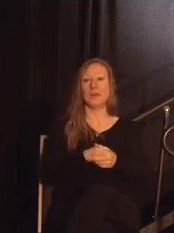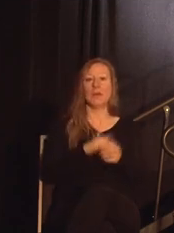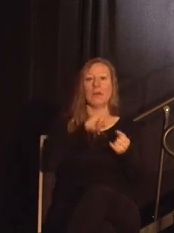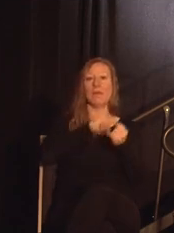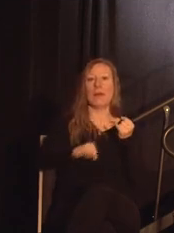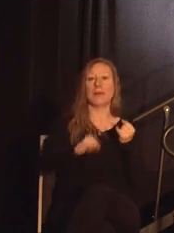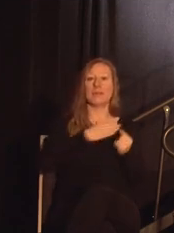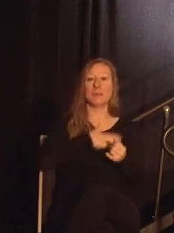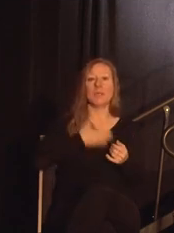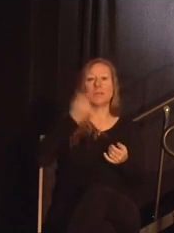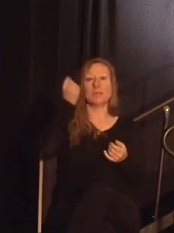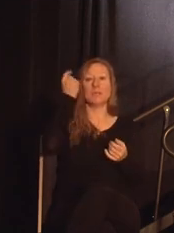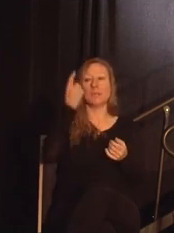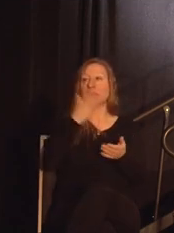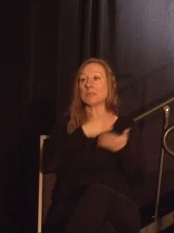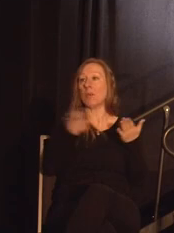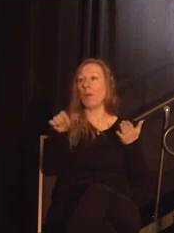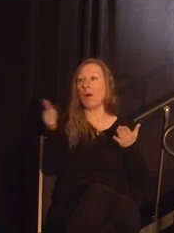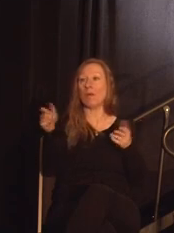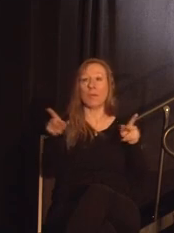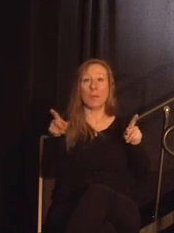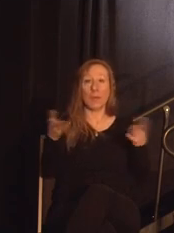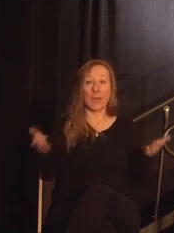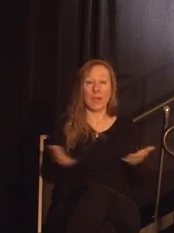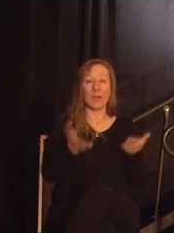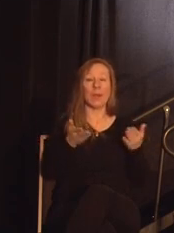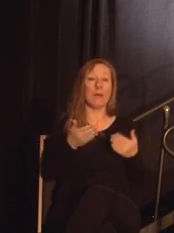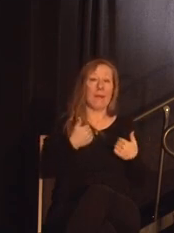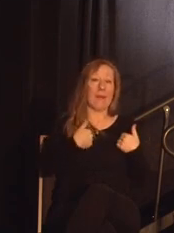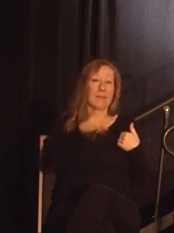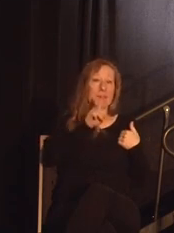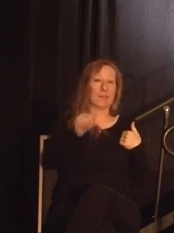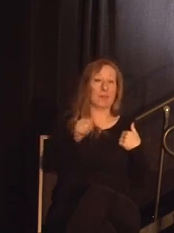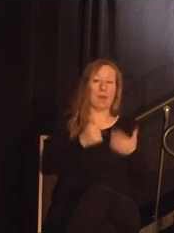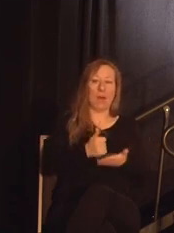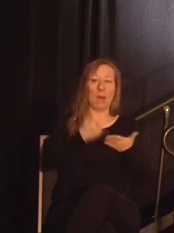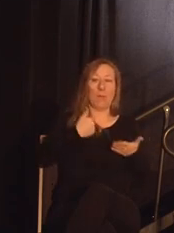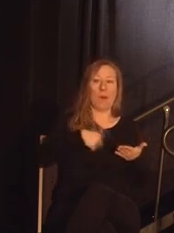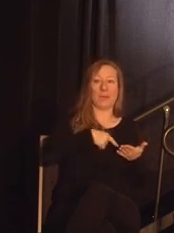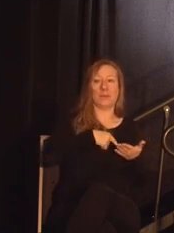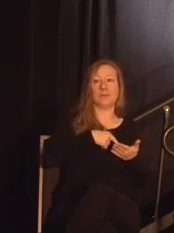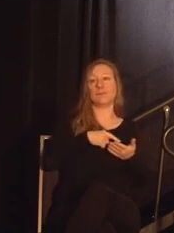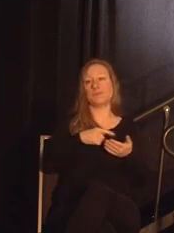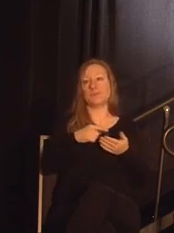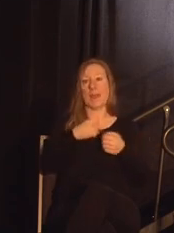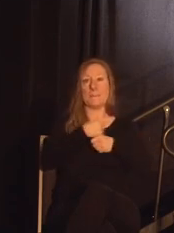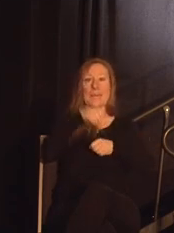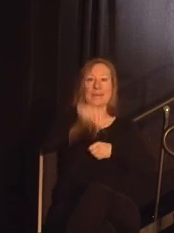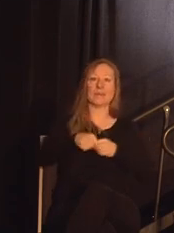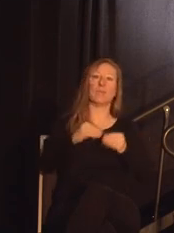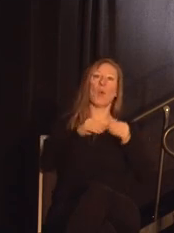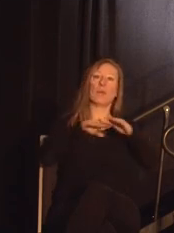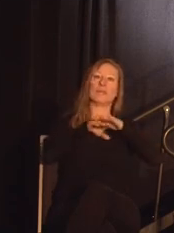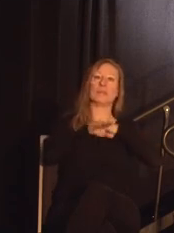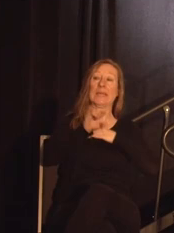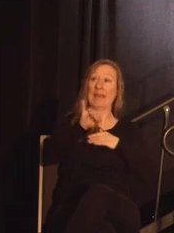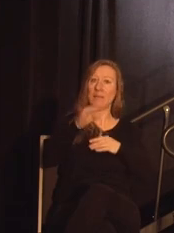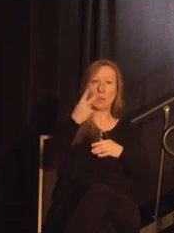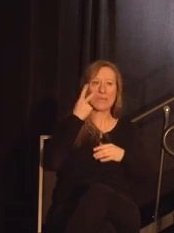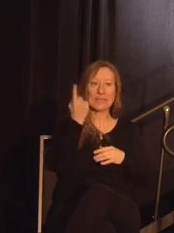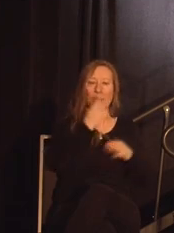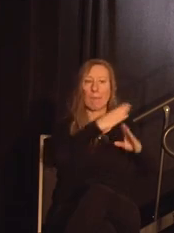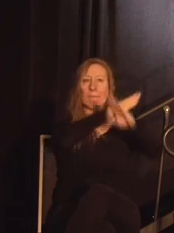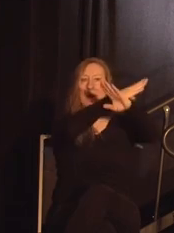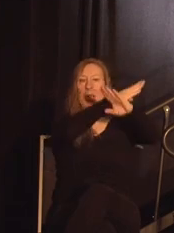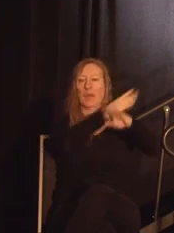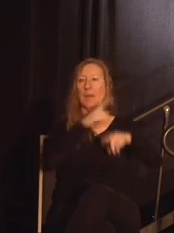aware of your fellow attendees who may have disabilities and help AWP be more accessible. Specifically, if you see a barrier to